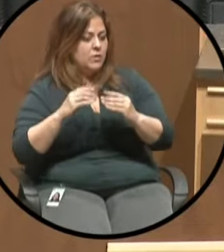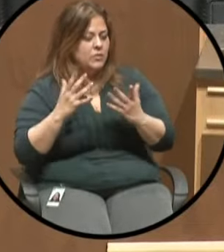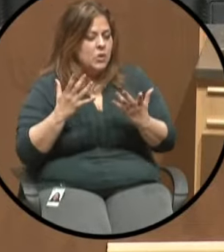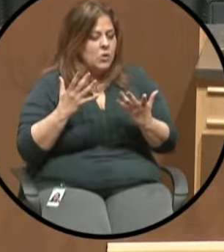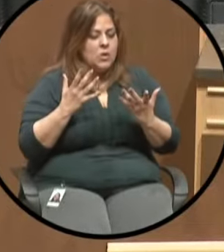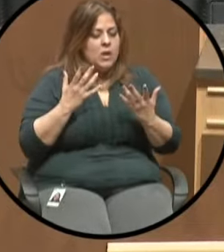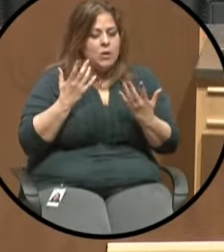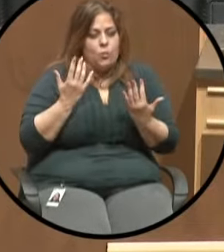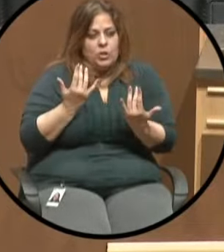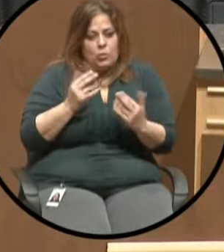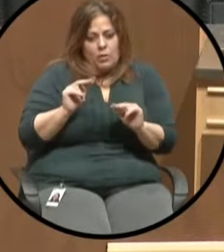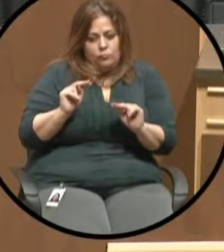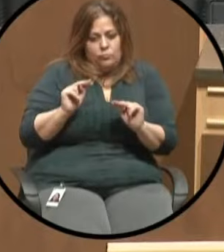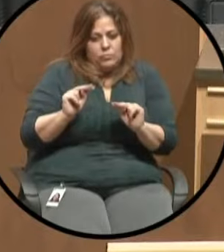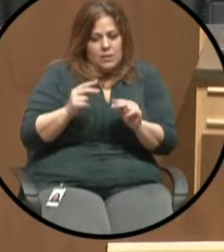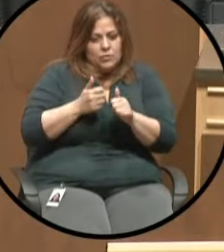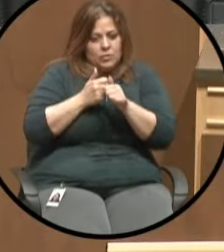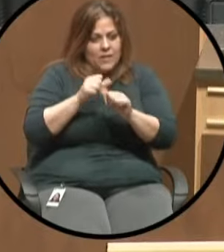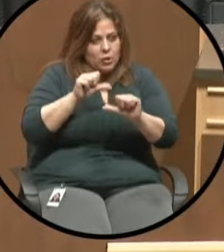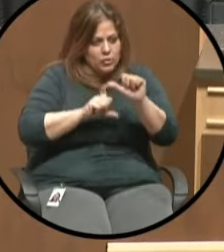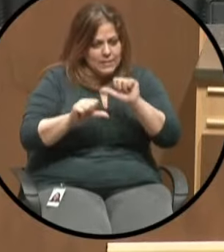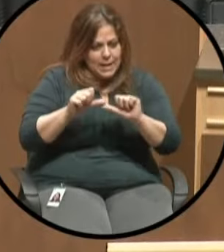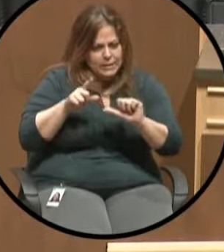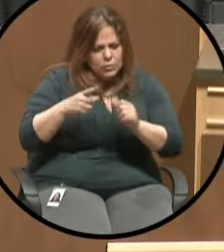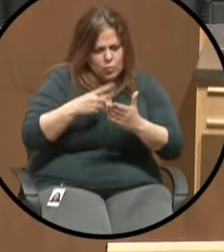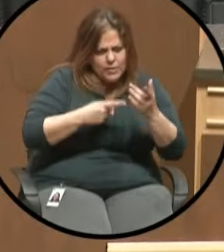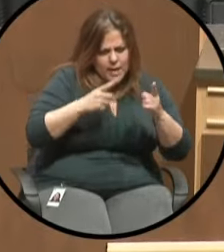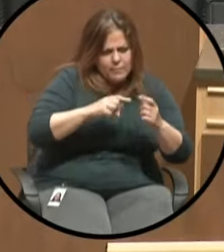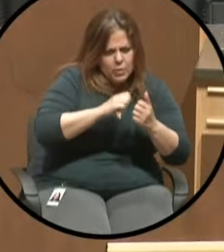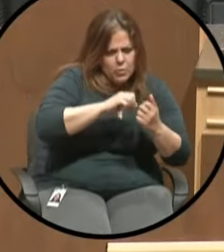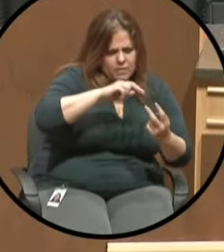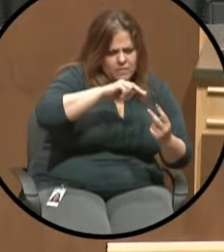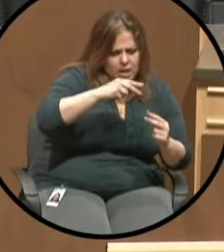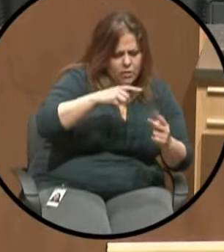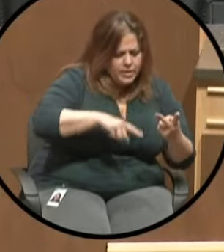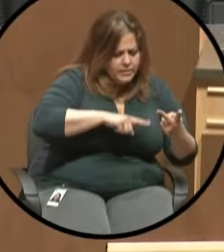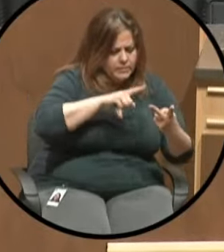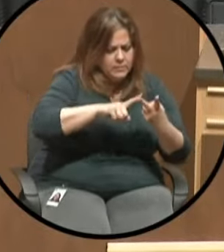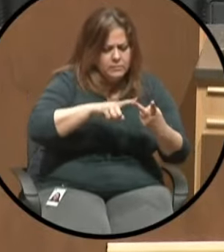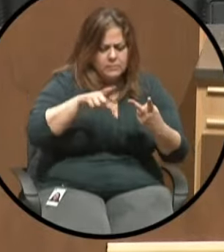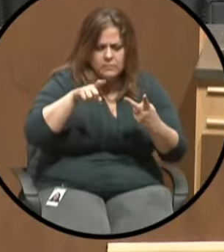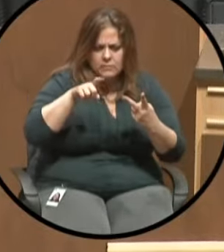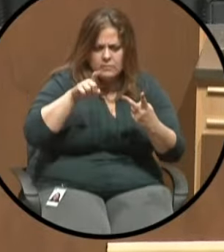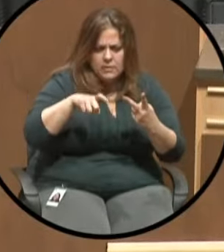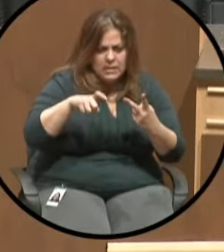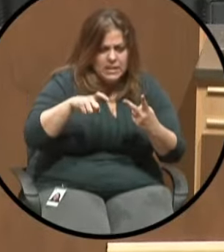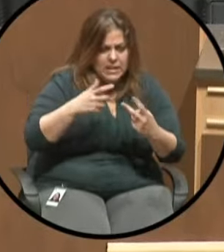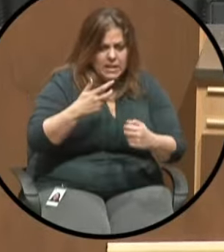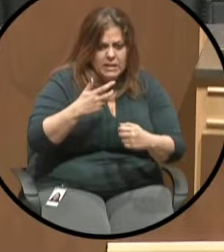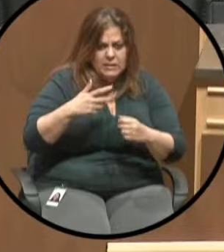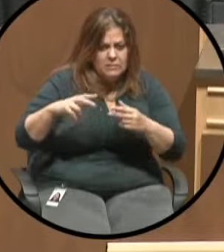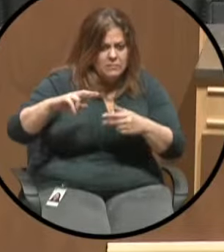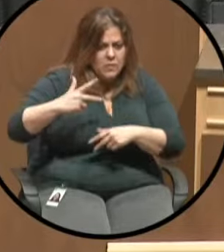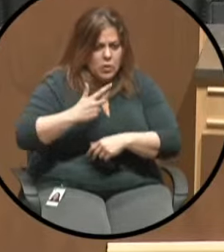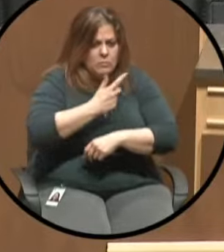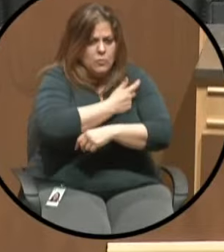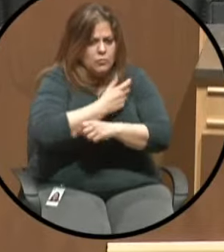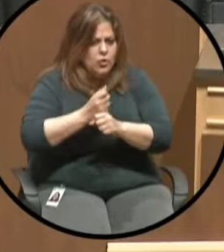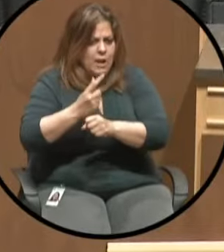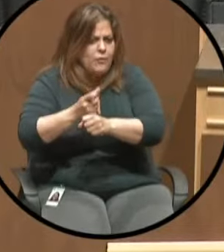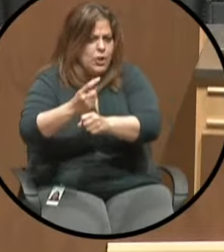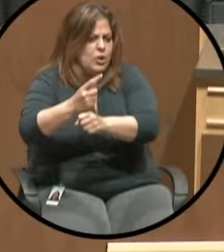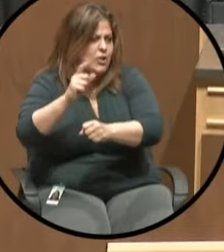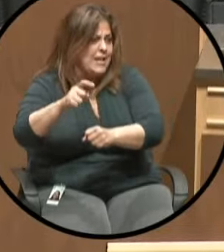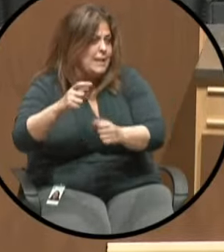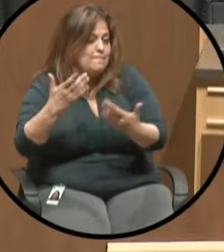the science and monitor for variants and determine whether or not we're going to need booster vaccinations to be more effective against